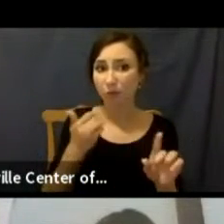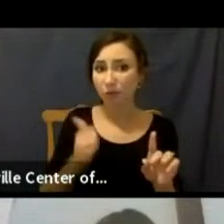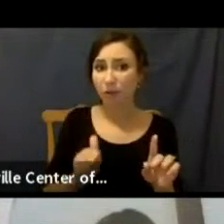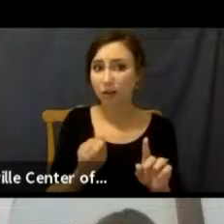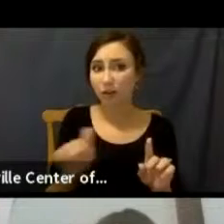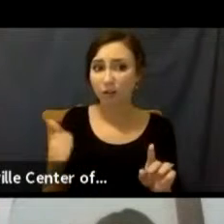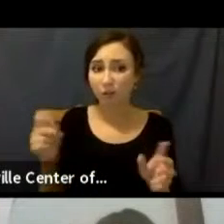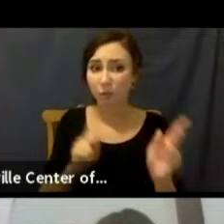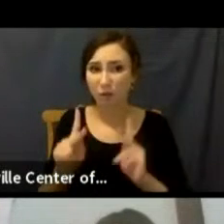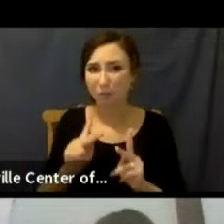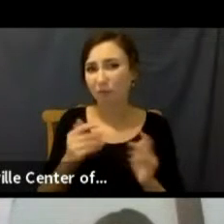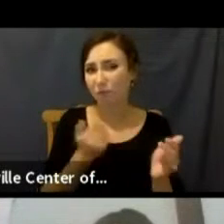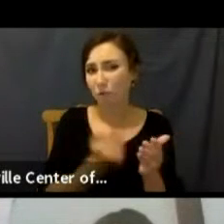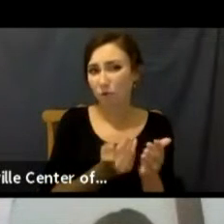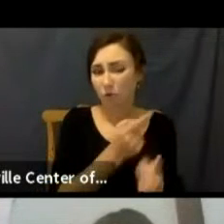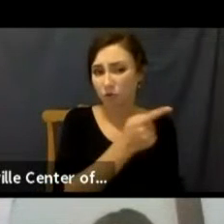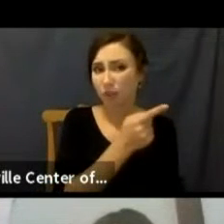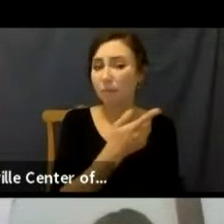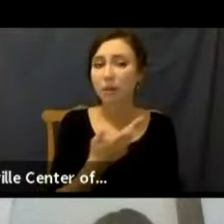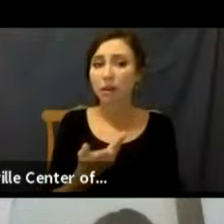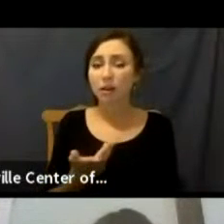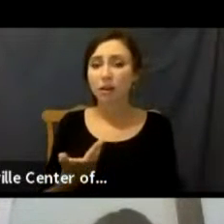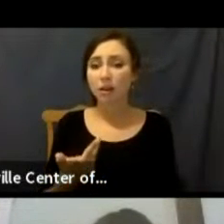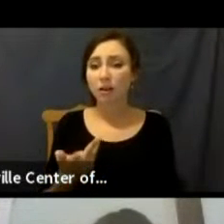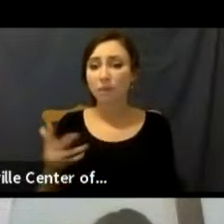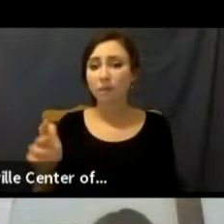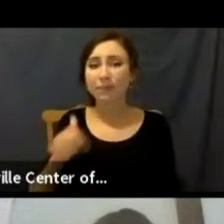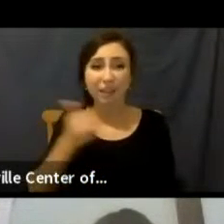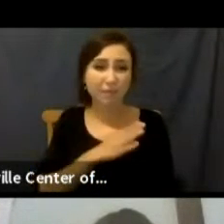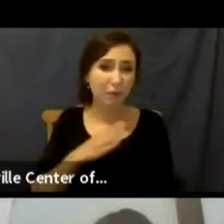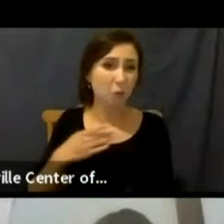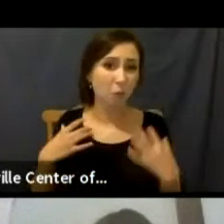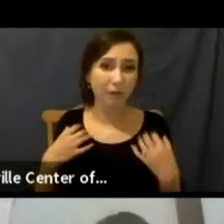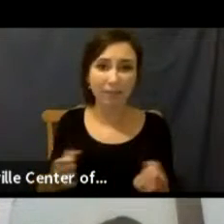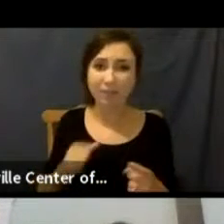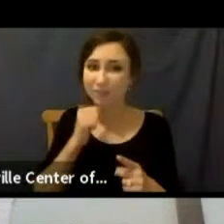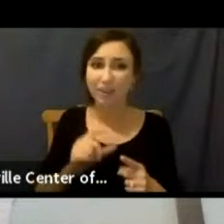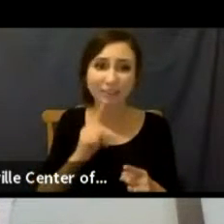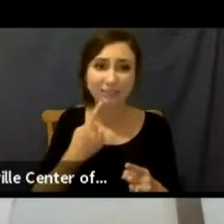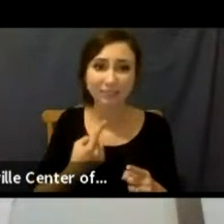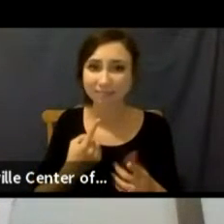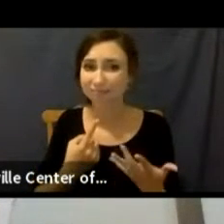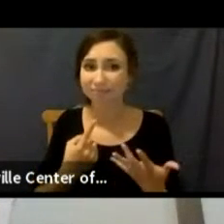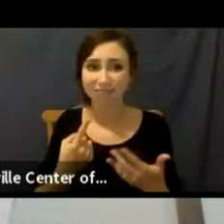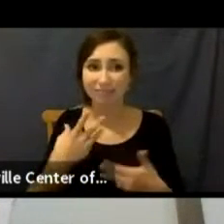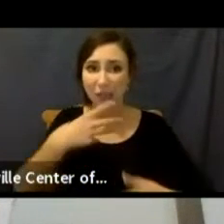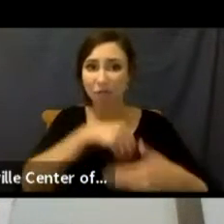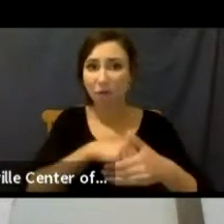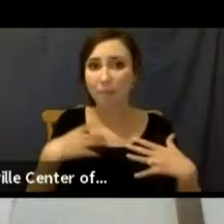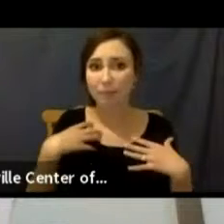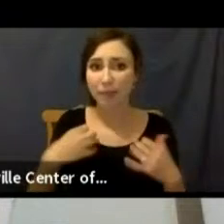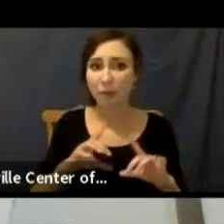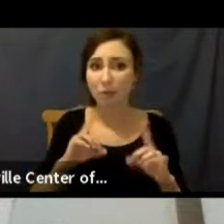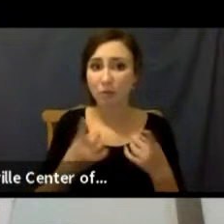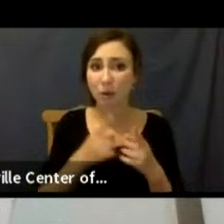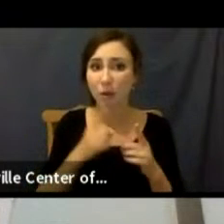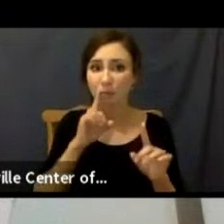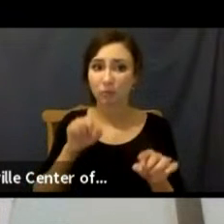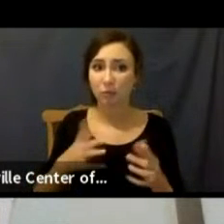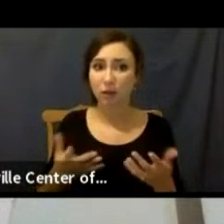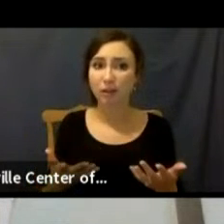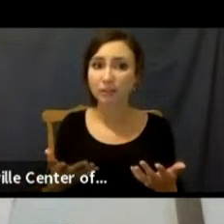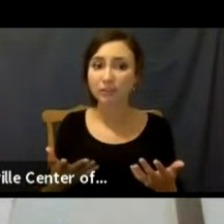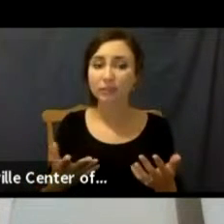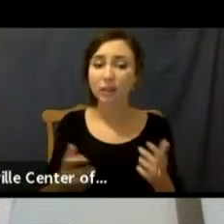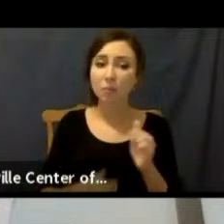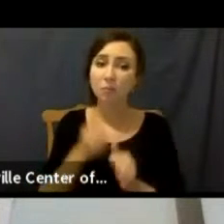proximity. But the other boards of health are not significantly involved in the health department's response. Most